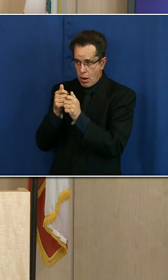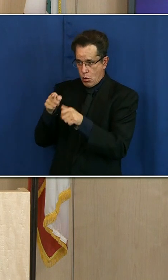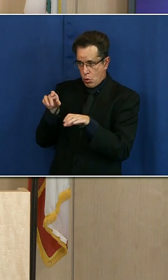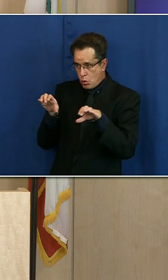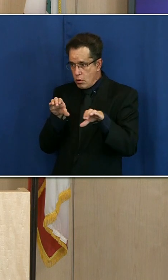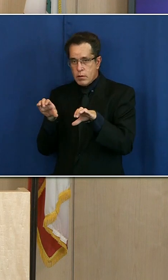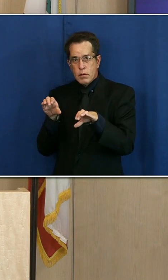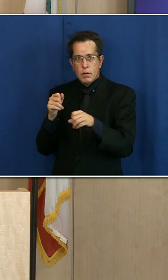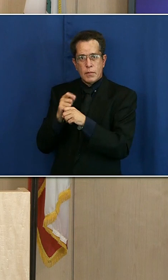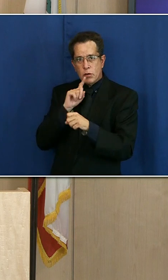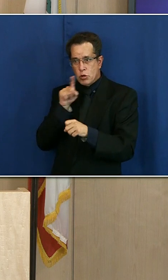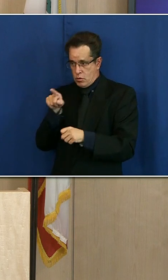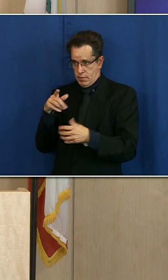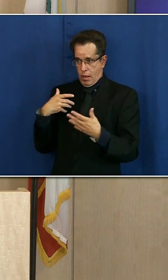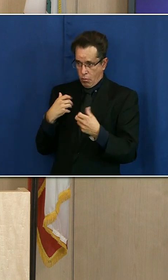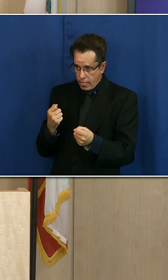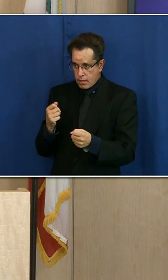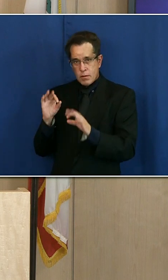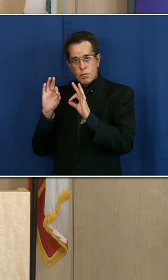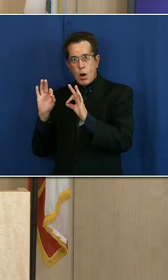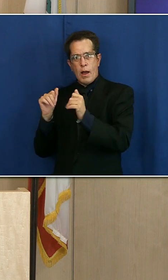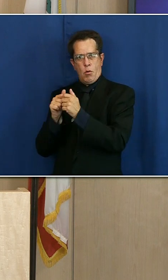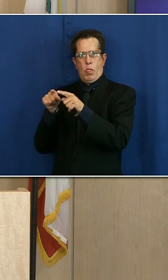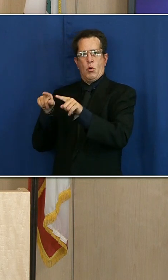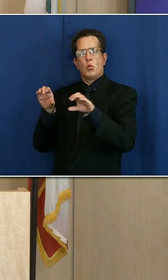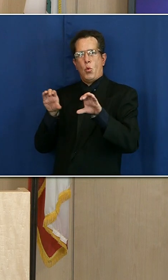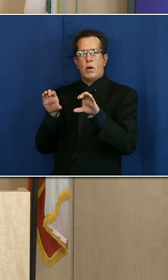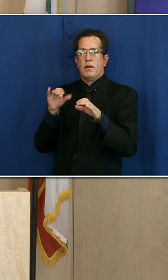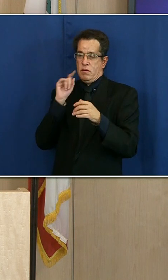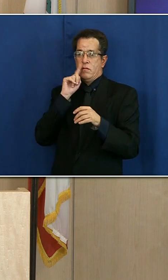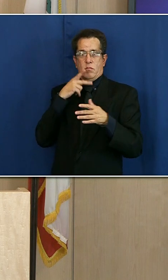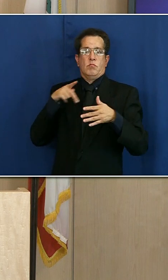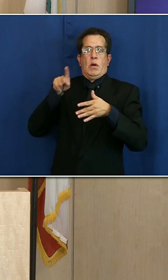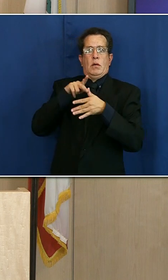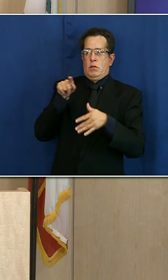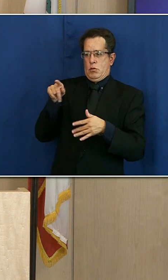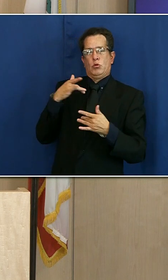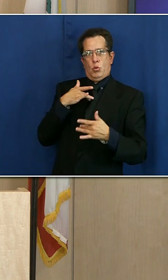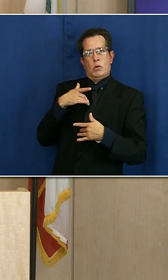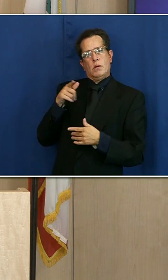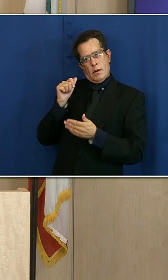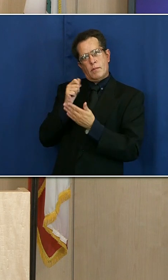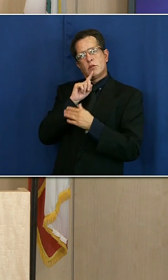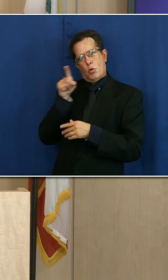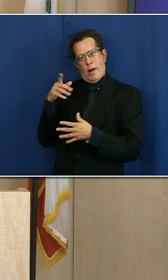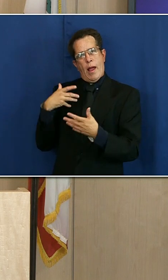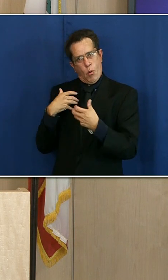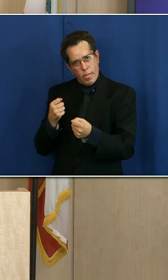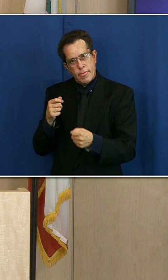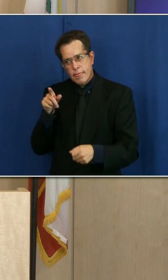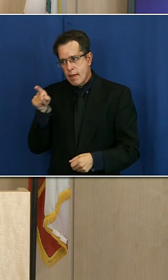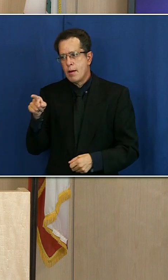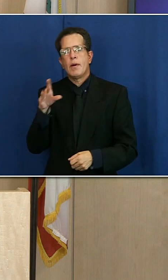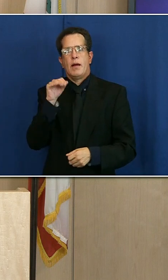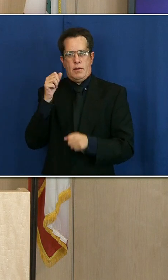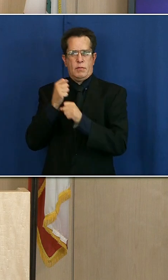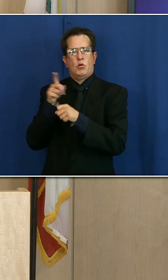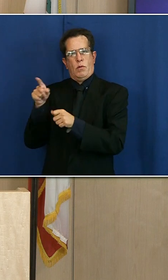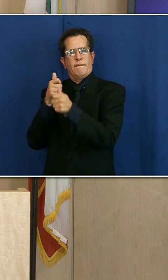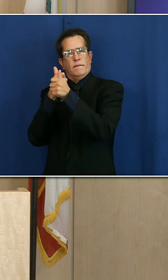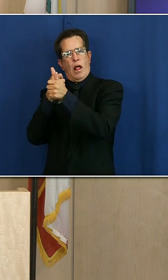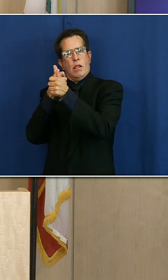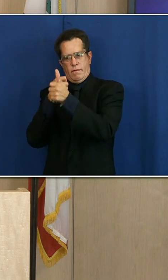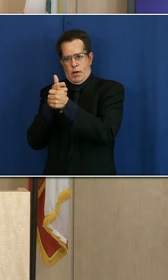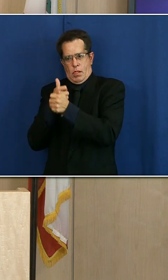doing, making sure that they're healthy. That's one of our primary concerns with all of this, but we're also checking to make sure that they're doing what they're supposed to be